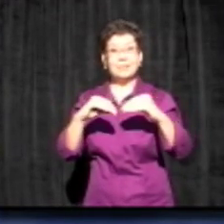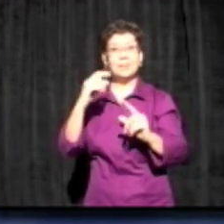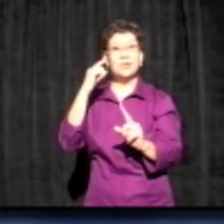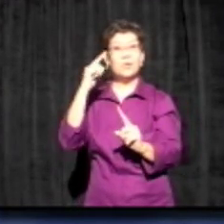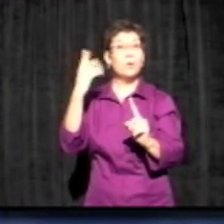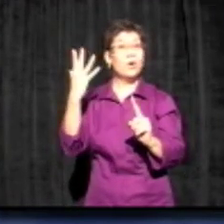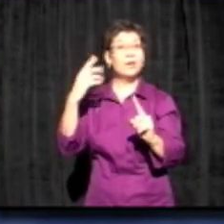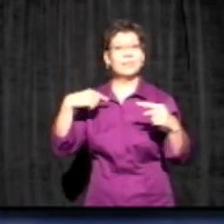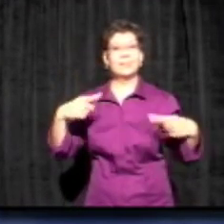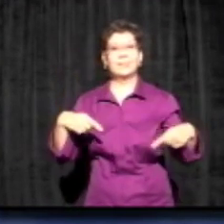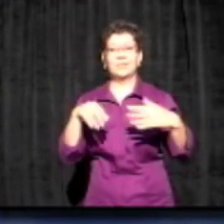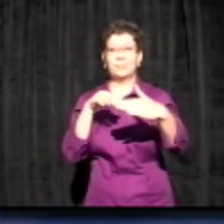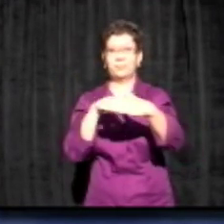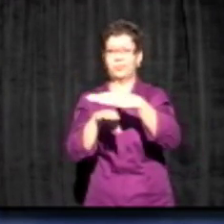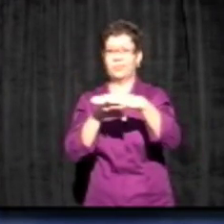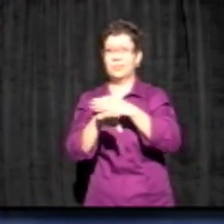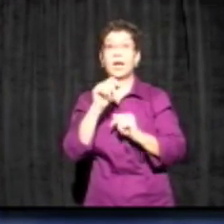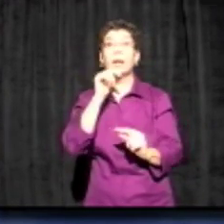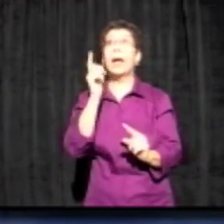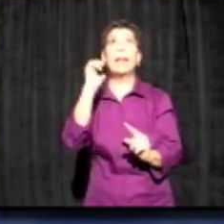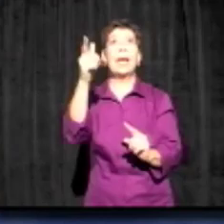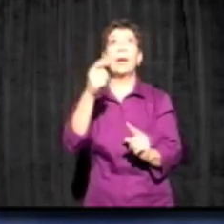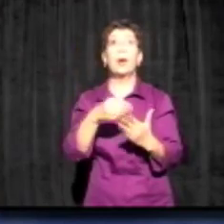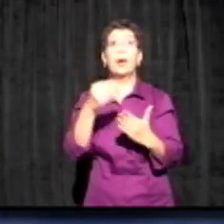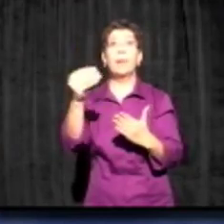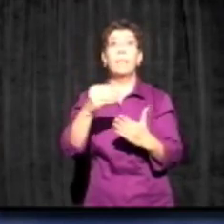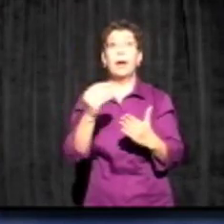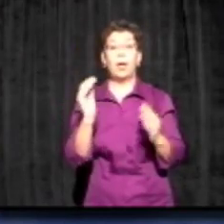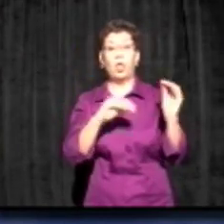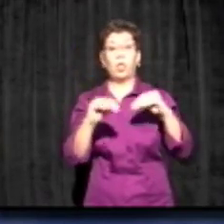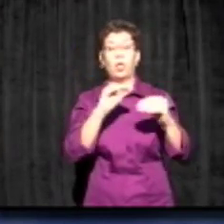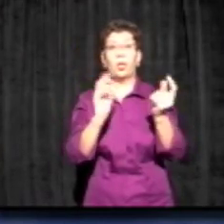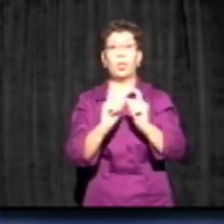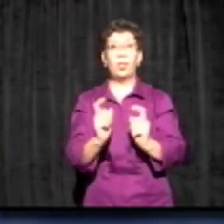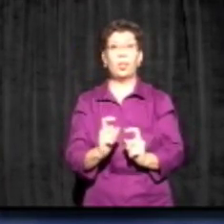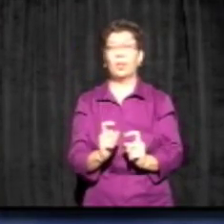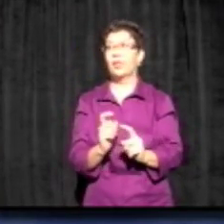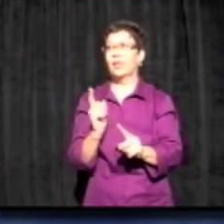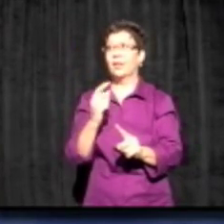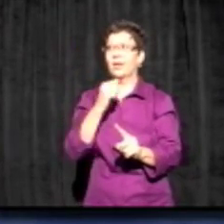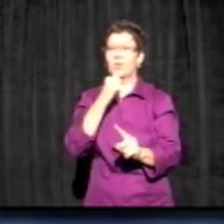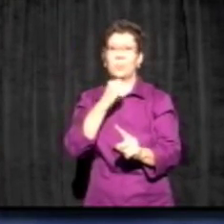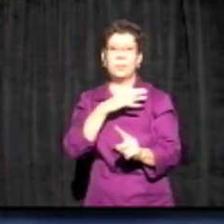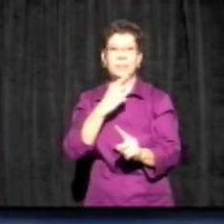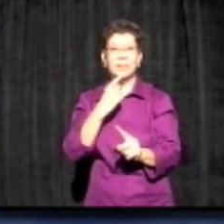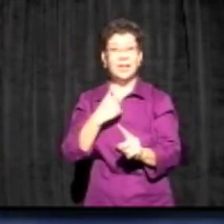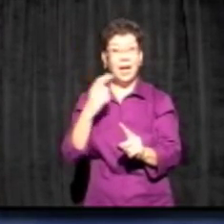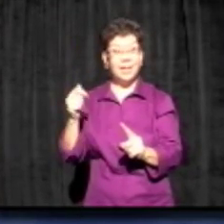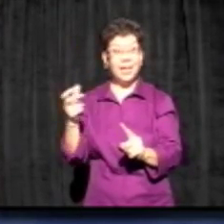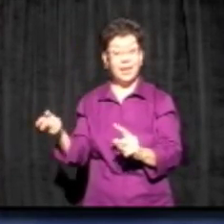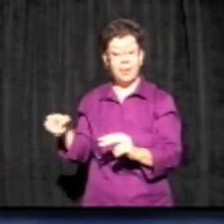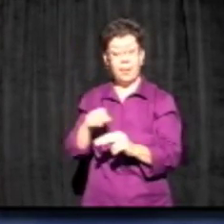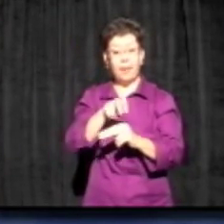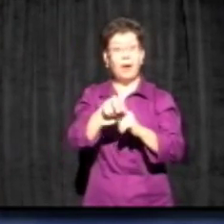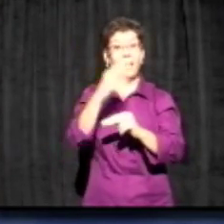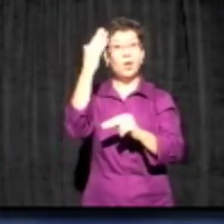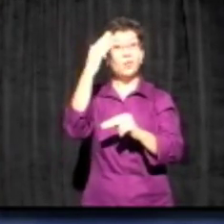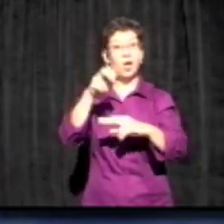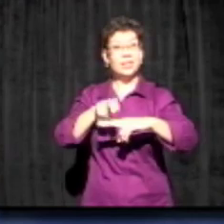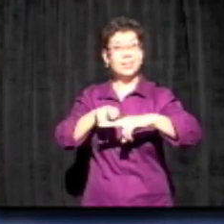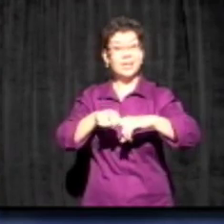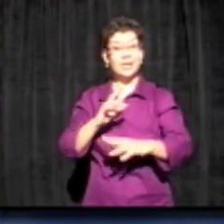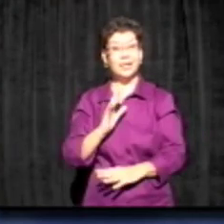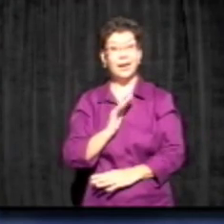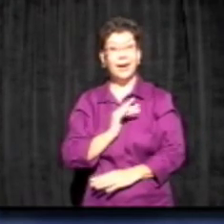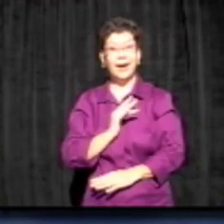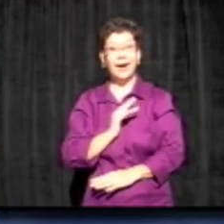first, not an afterthought. My wheelchair could fit right into the front seat. I can go forward. Wow, like a